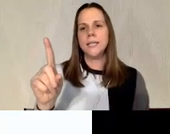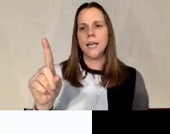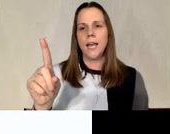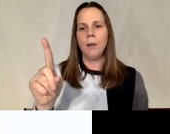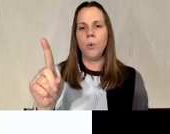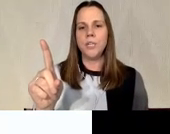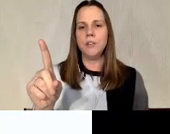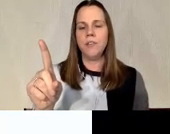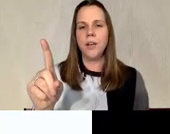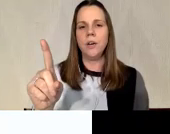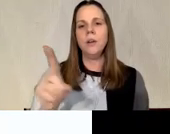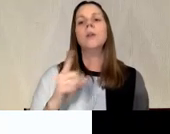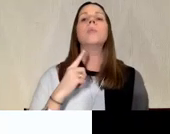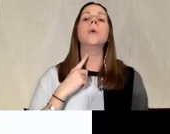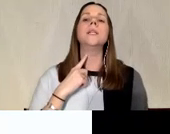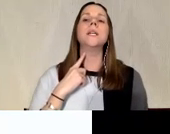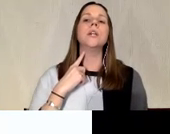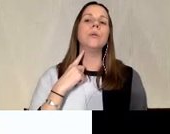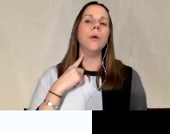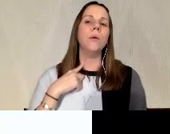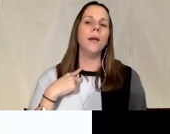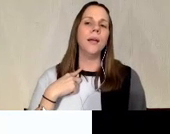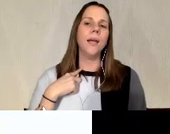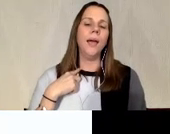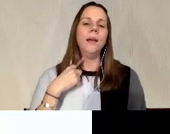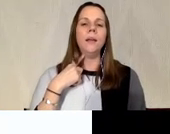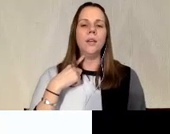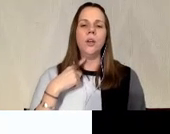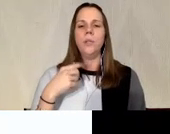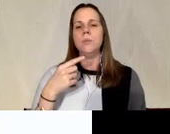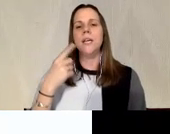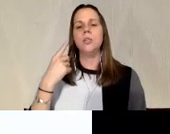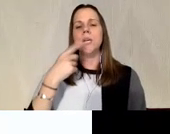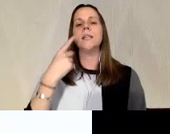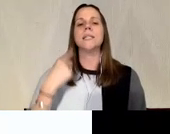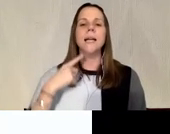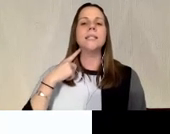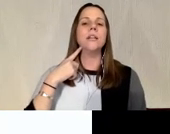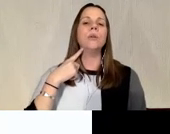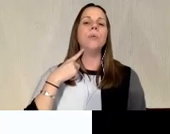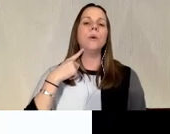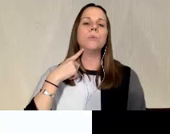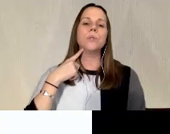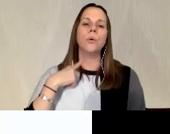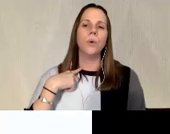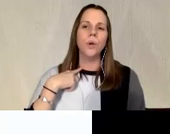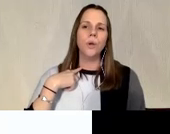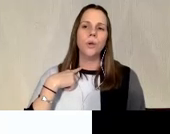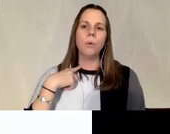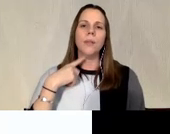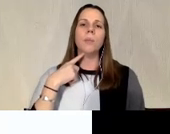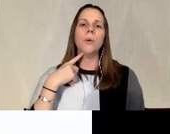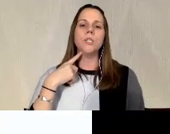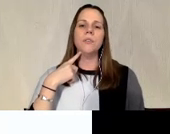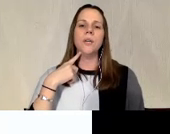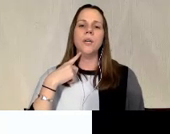Thirsty is a pointer finger pointing at your throat. And again, you know, when you take a drink, it slides down your throat. So you